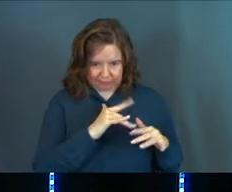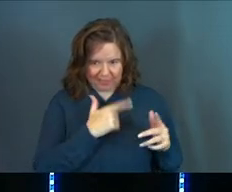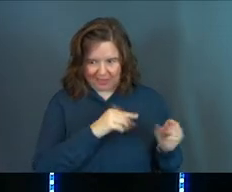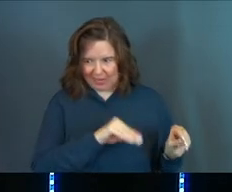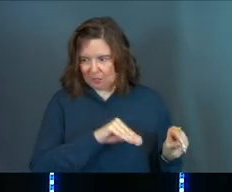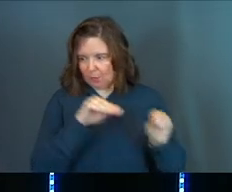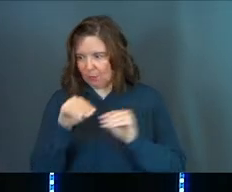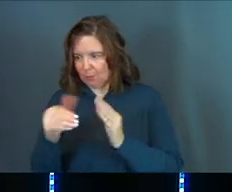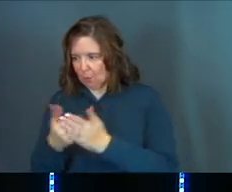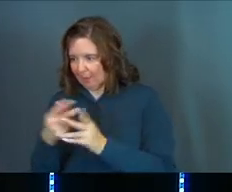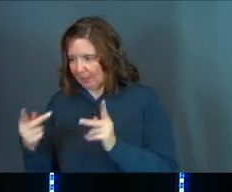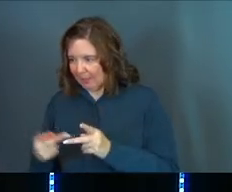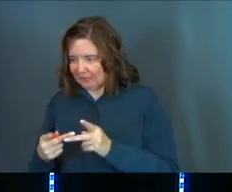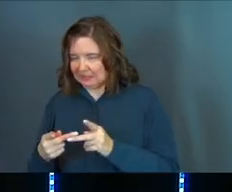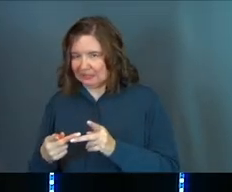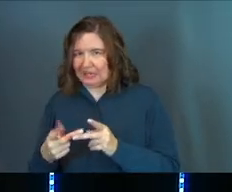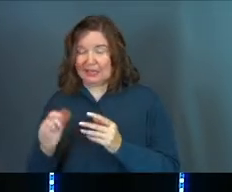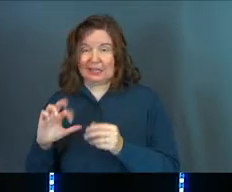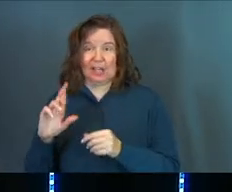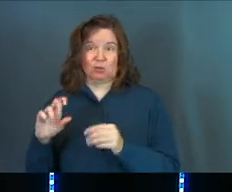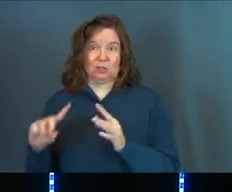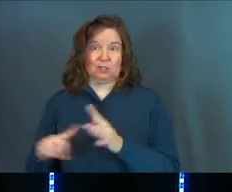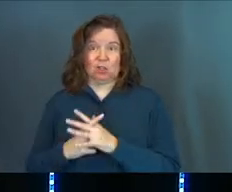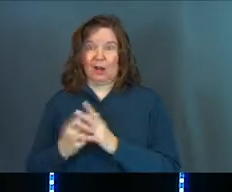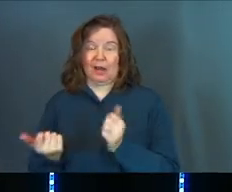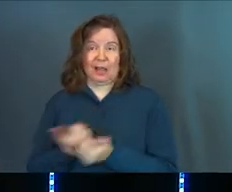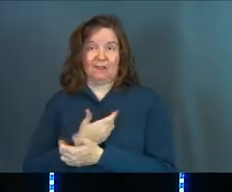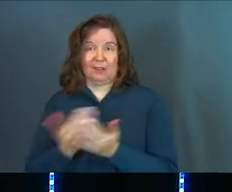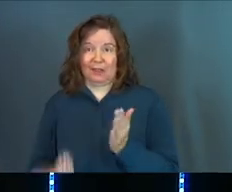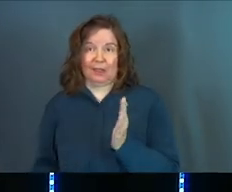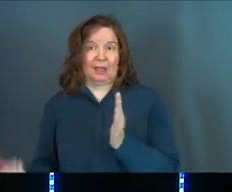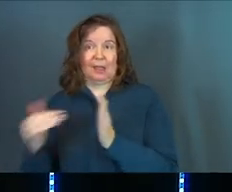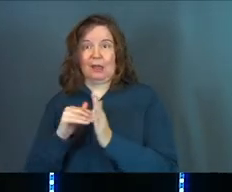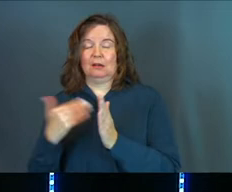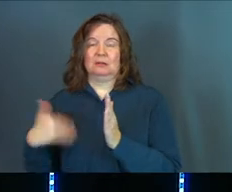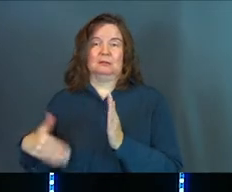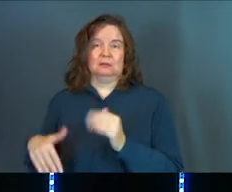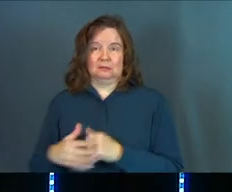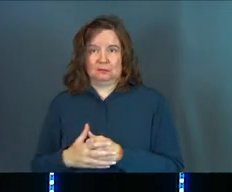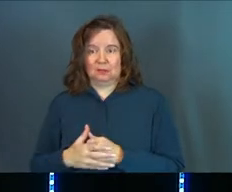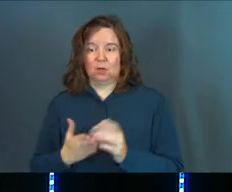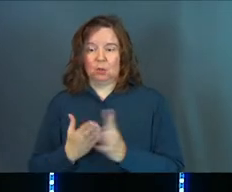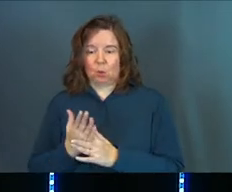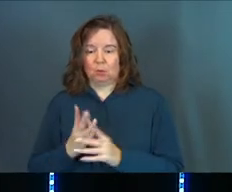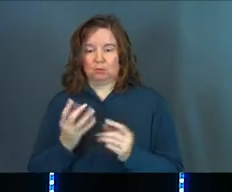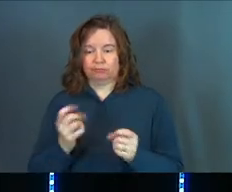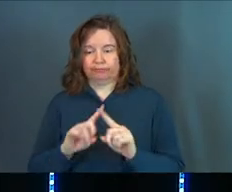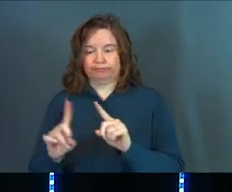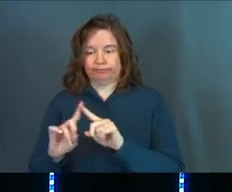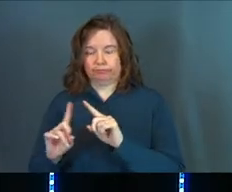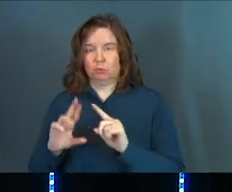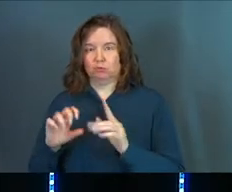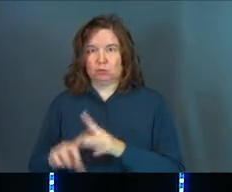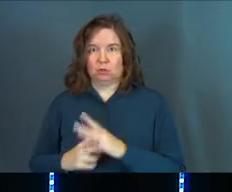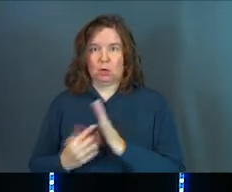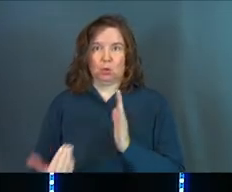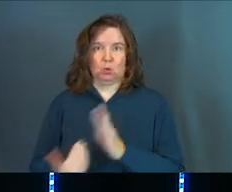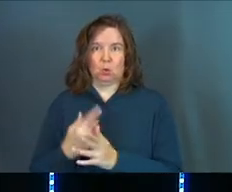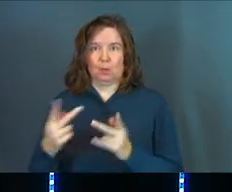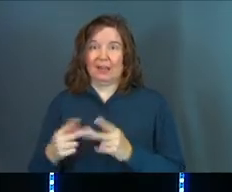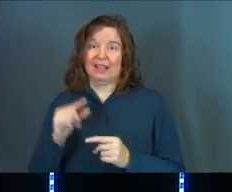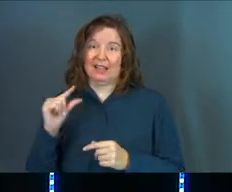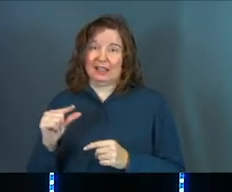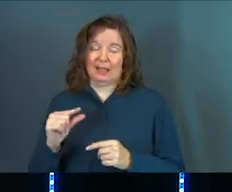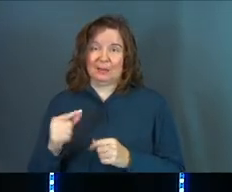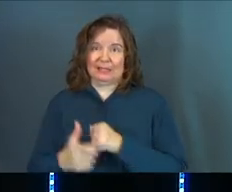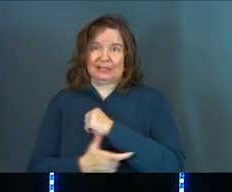then I had to move to a new place, and guess what? It's like restart of everything. And you go through so many restarts and you come into a new place and it's a